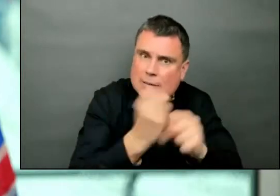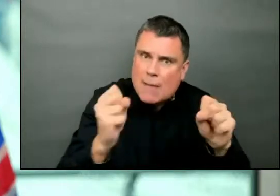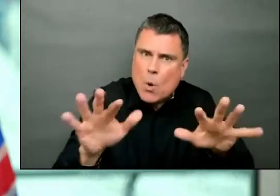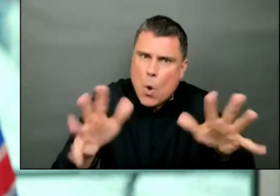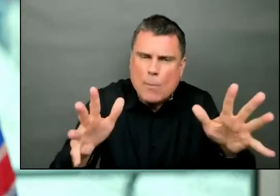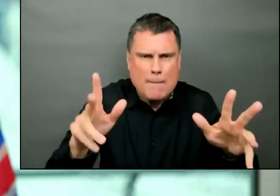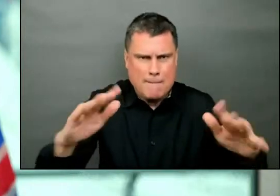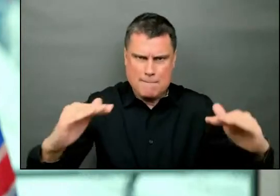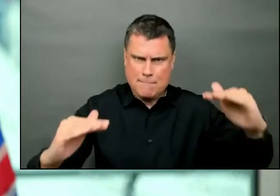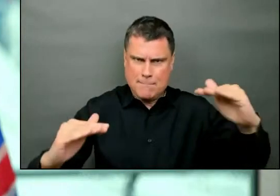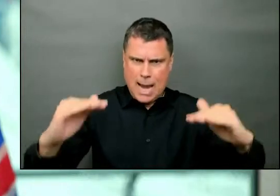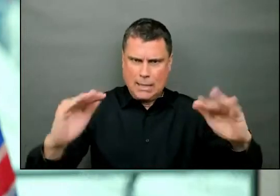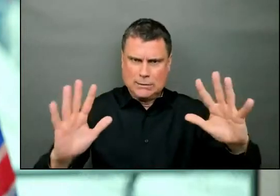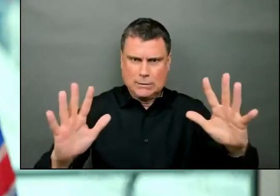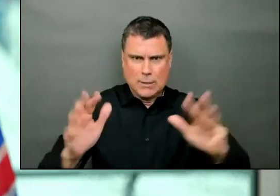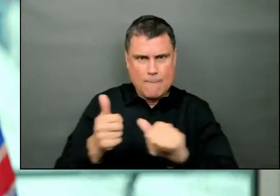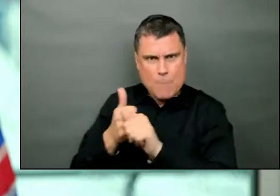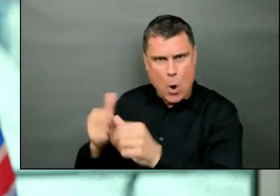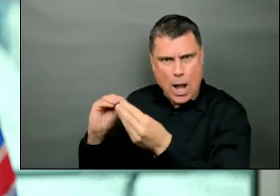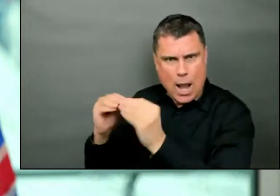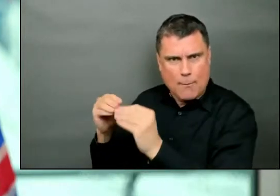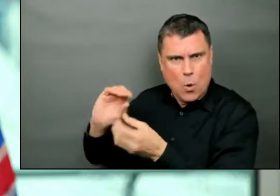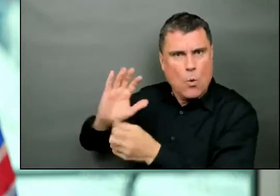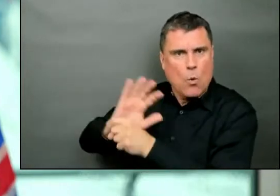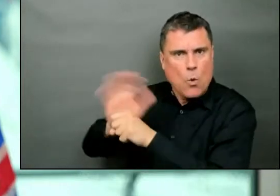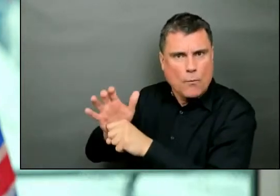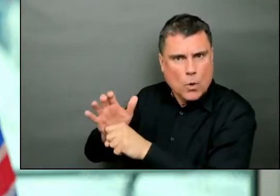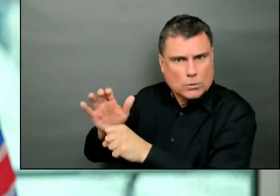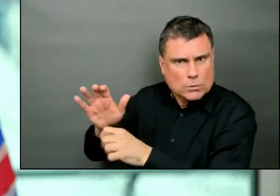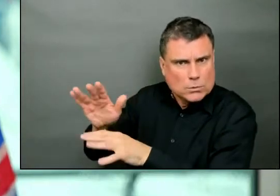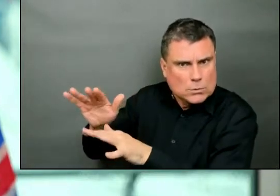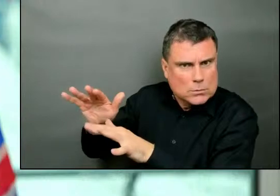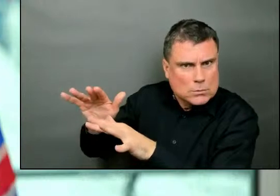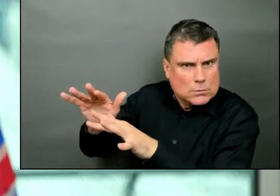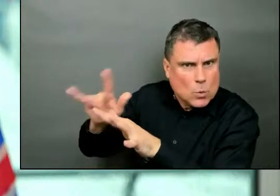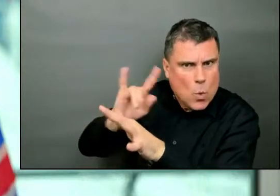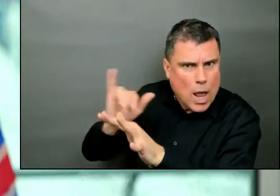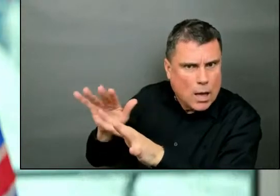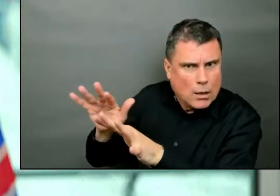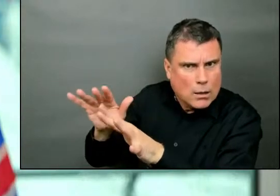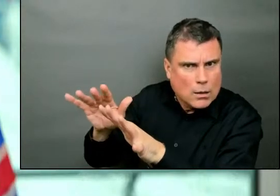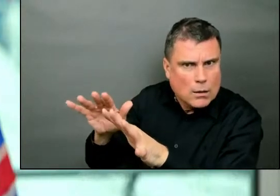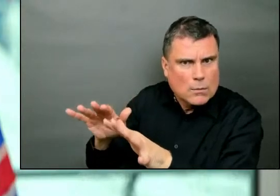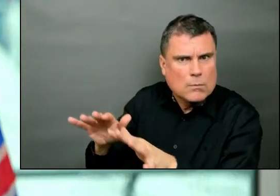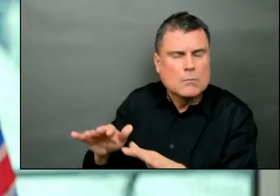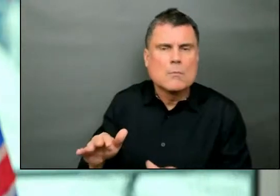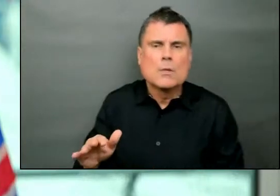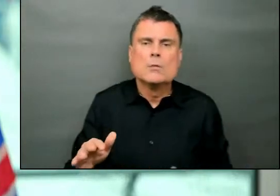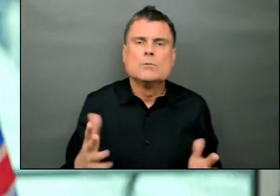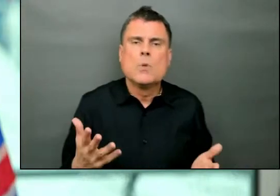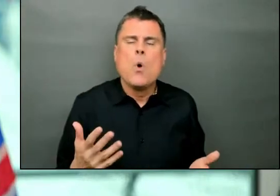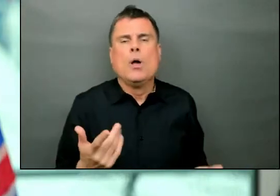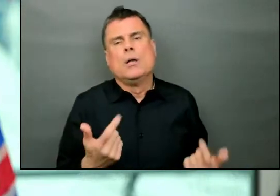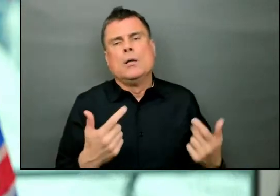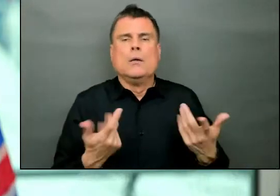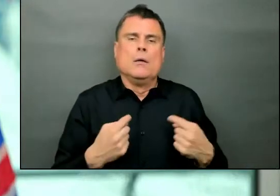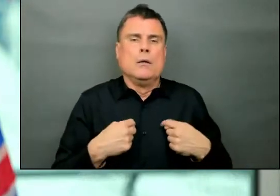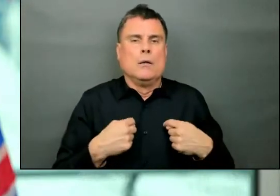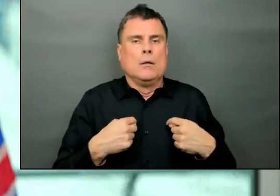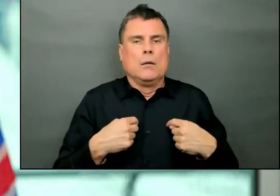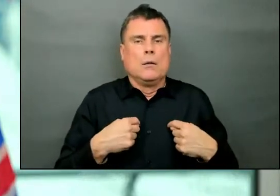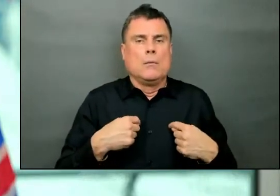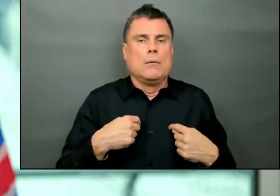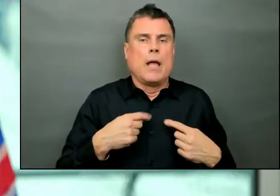we're following the safety plans, making sure we're not making those exceptions for ourselves that lead to increased